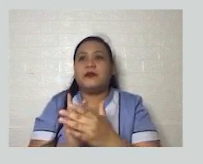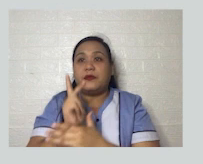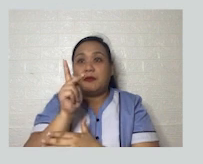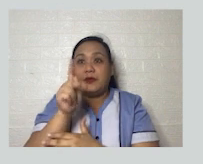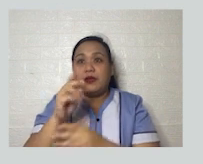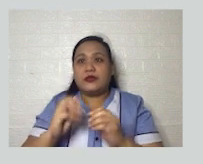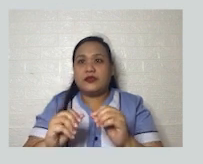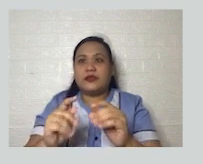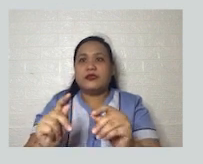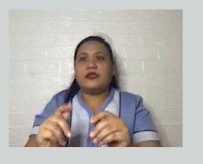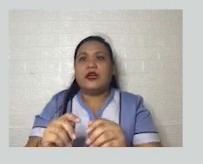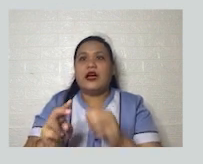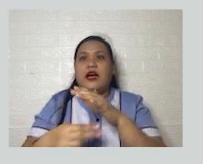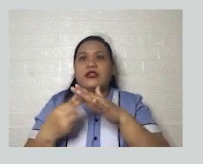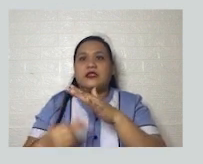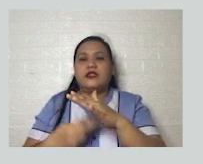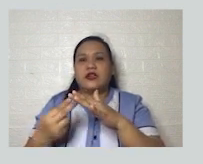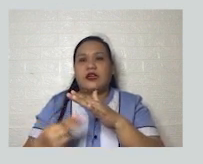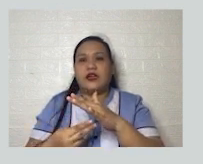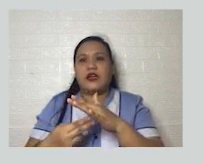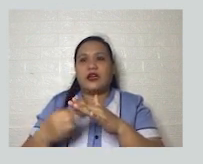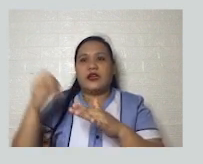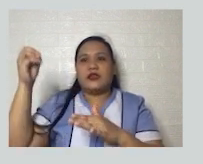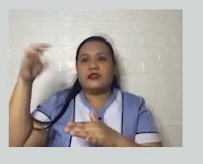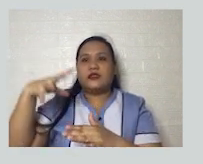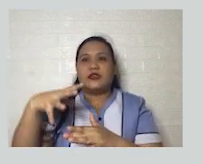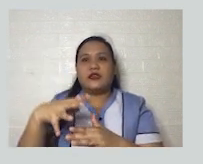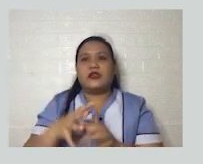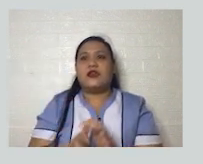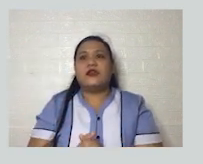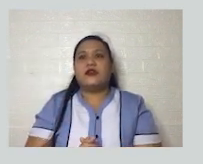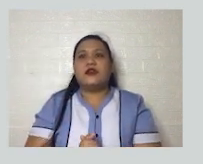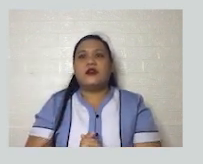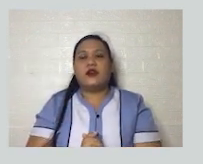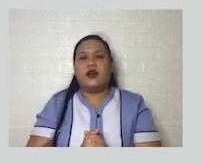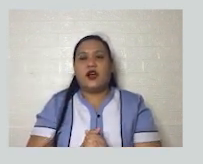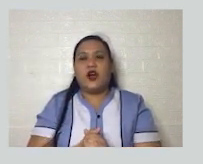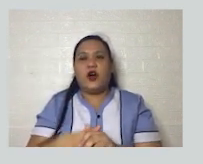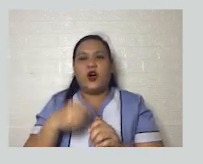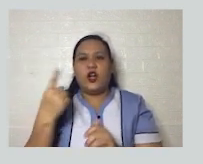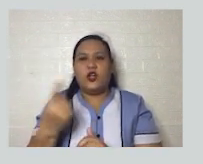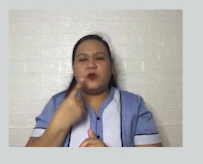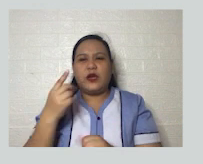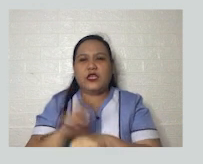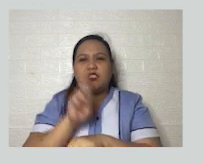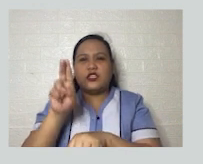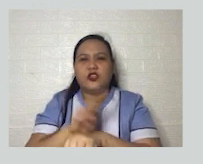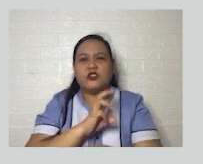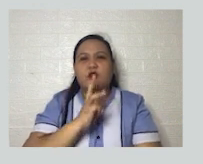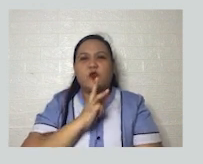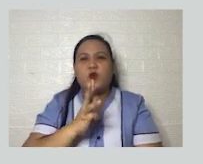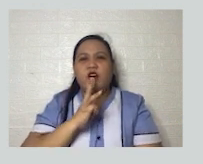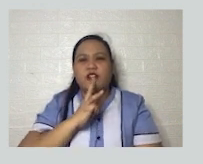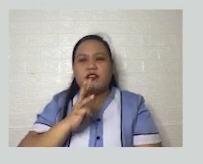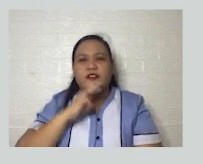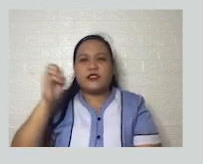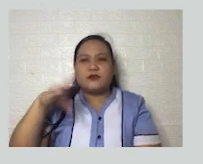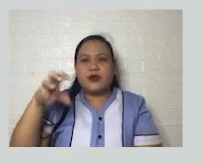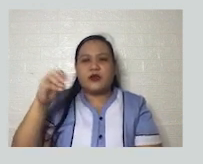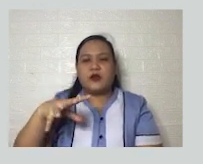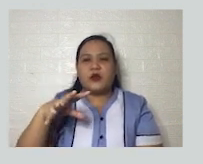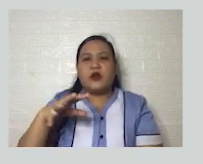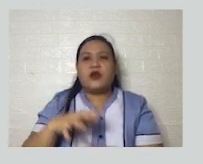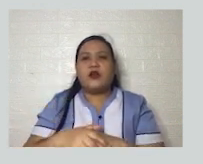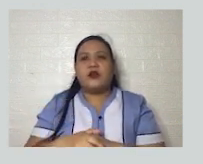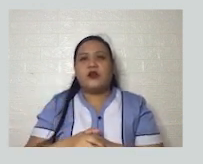a temporary shelter. Last and eighth step, regulate watering. Always use water